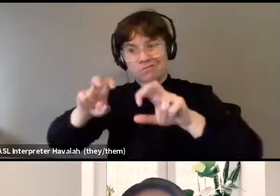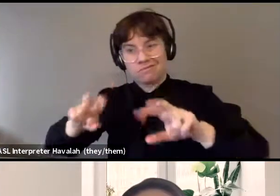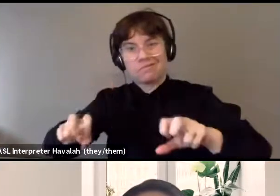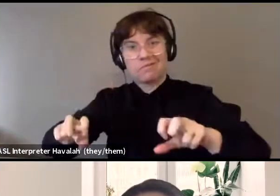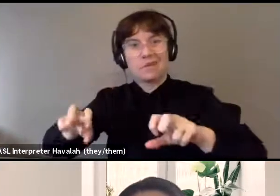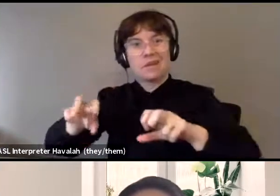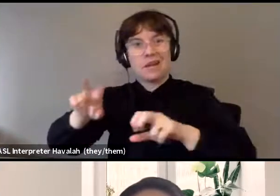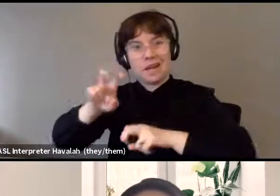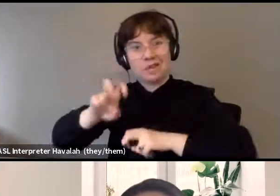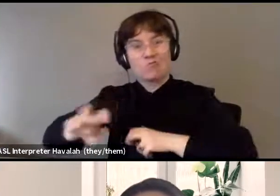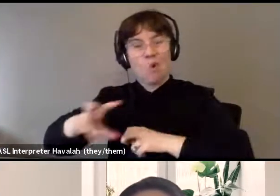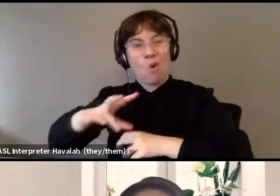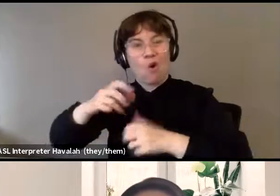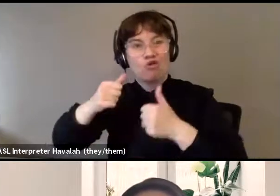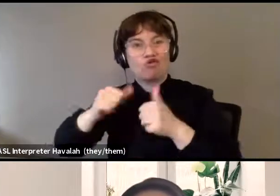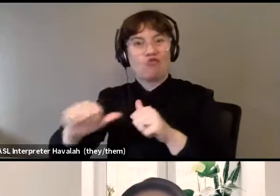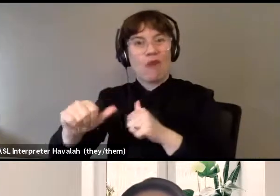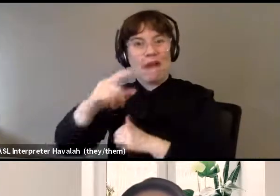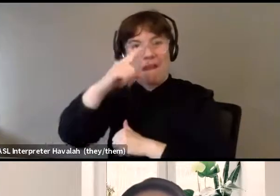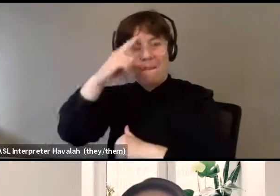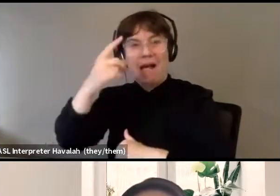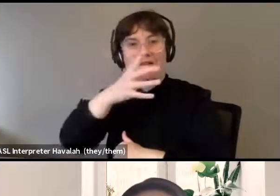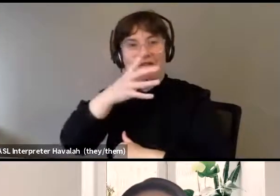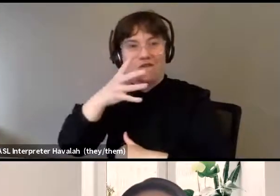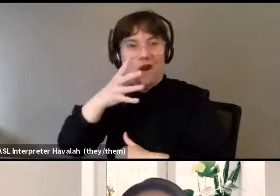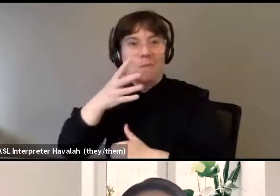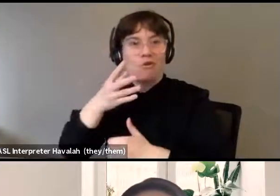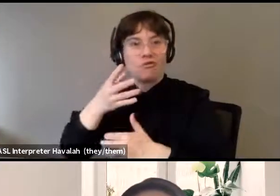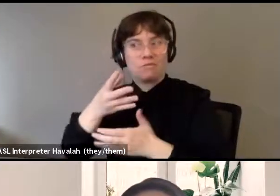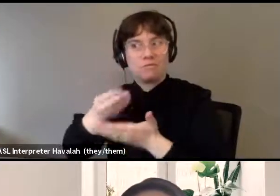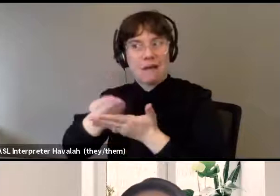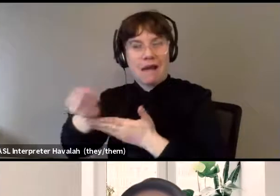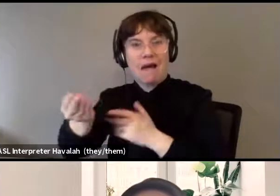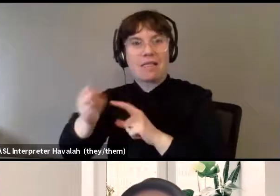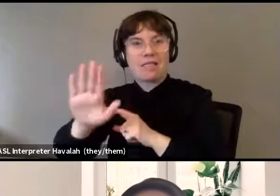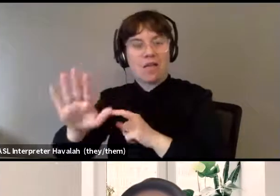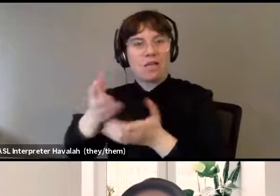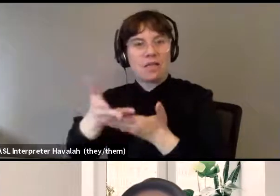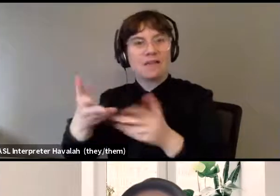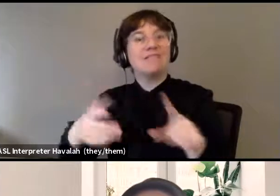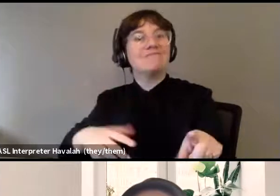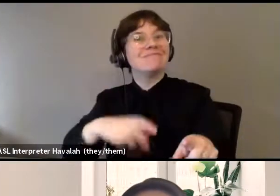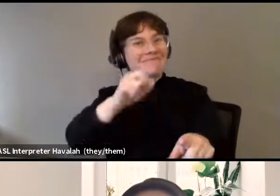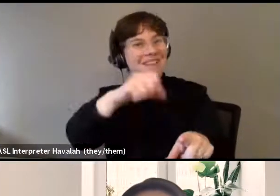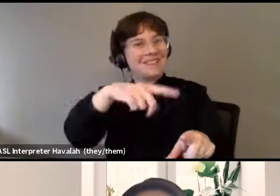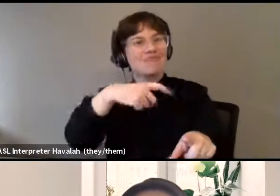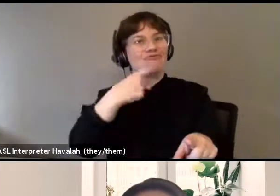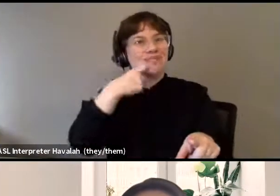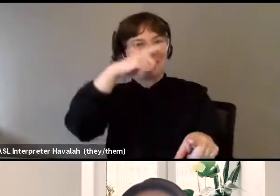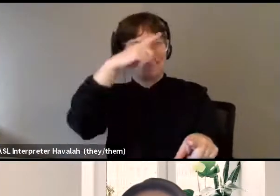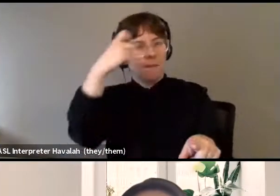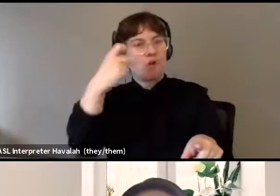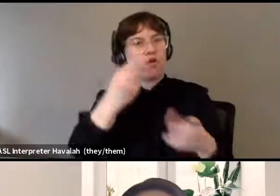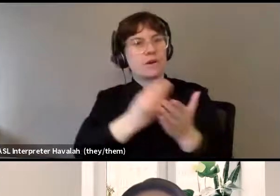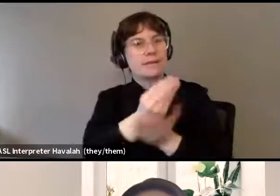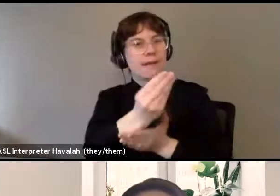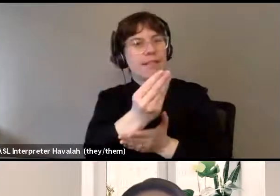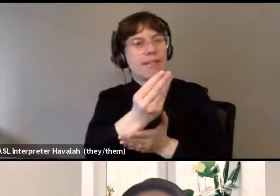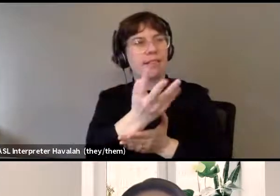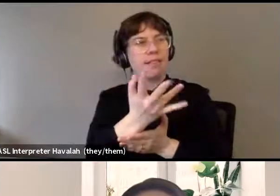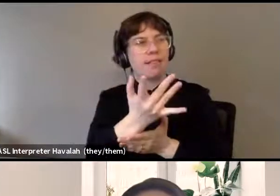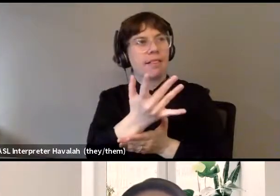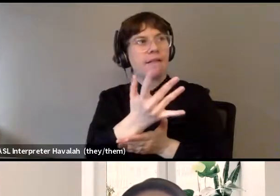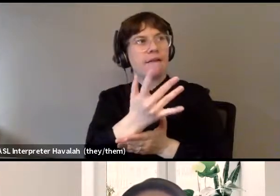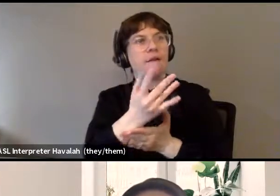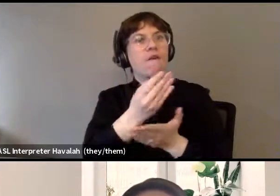we actually, in the summertime, in the growing season, this past summer, we were selling